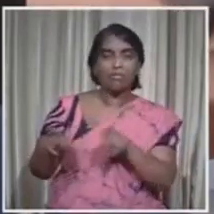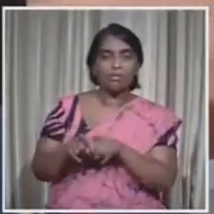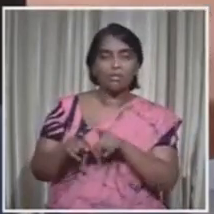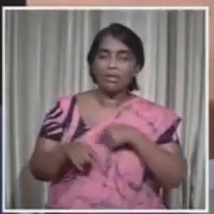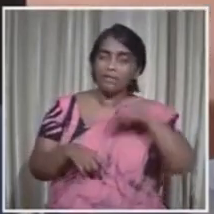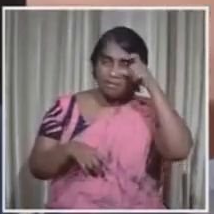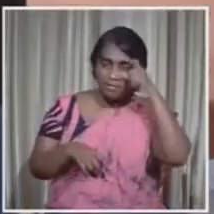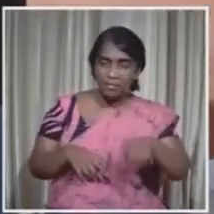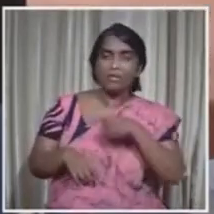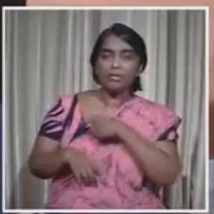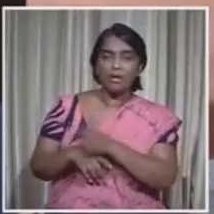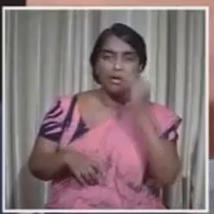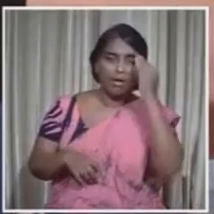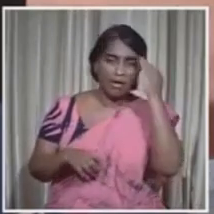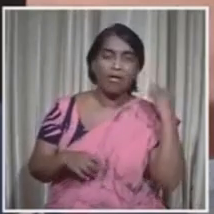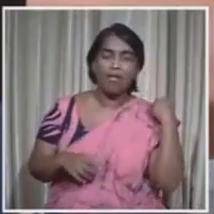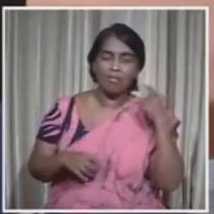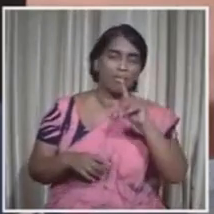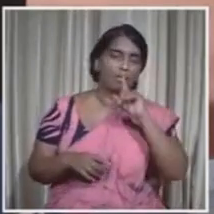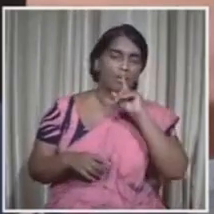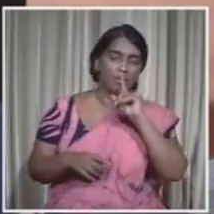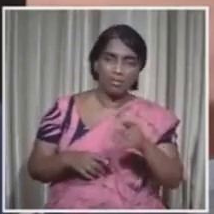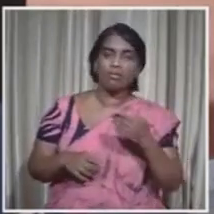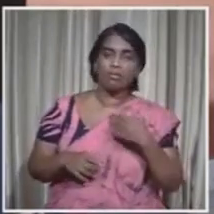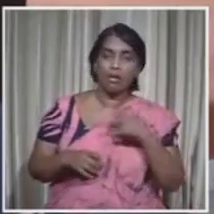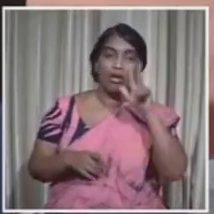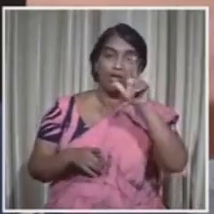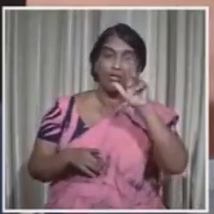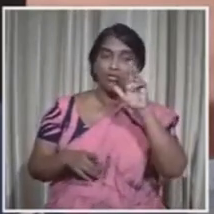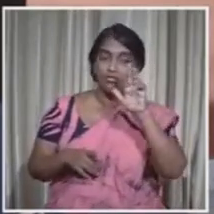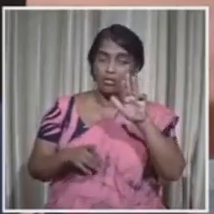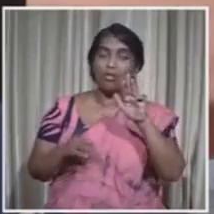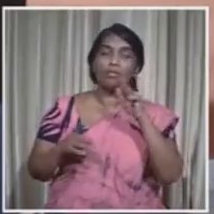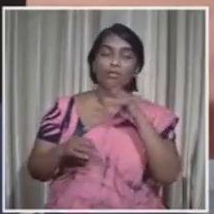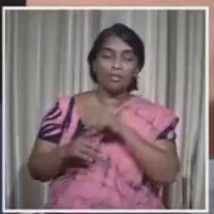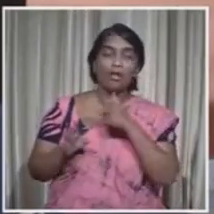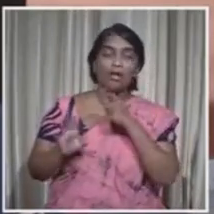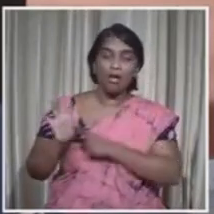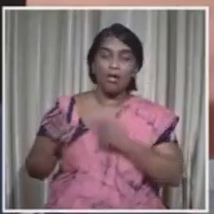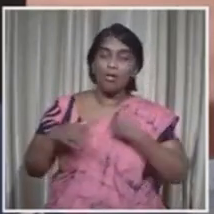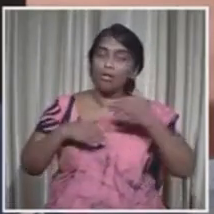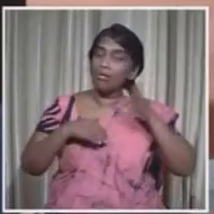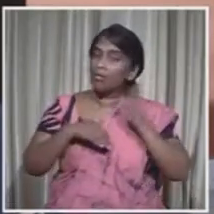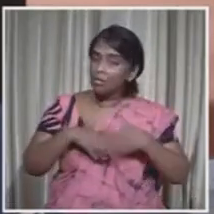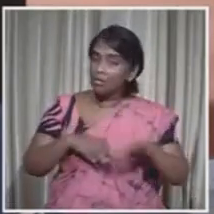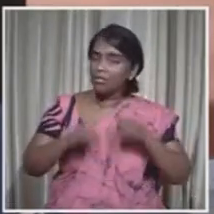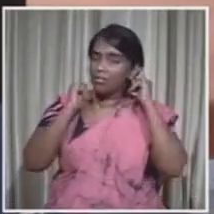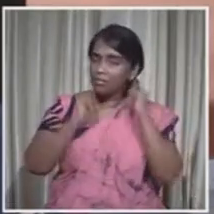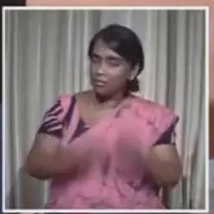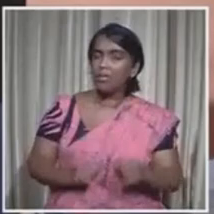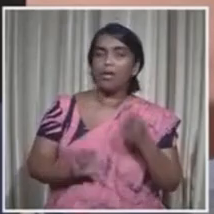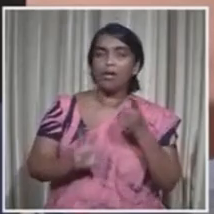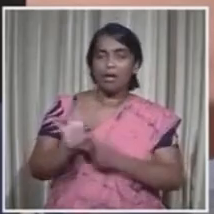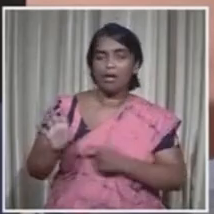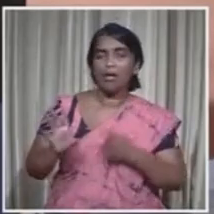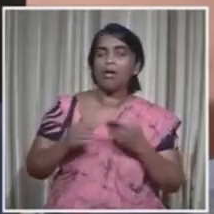saying that this is the worst crisis she's faced. 89 years old and she's in a queue to buy milk. Is she an extremist